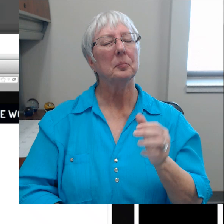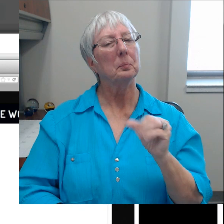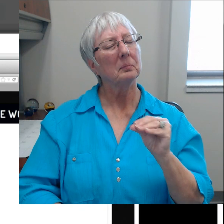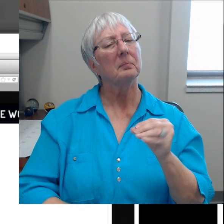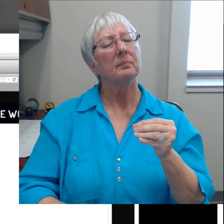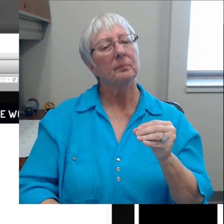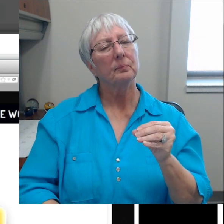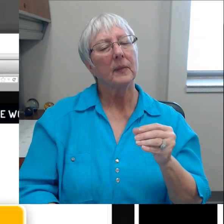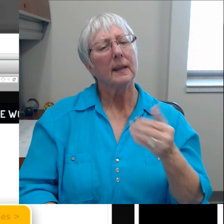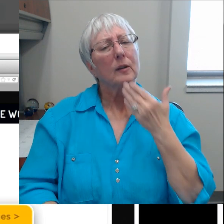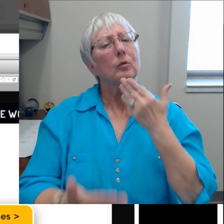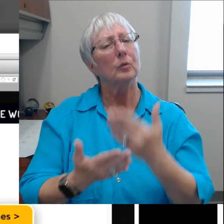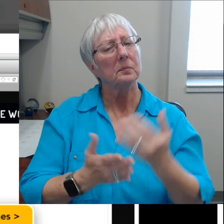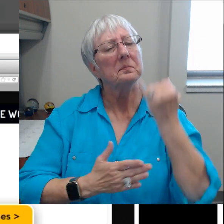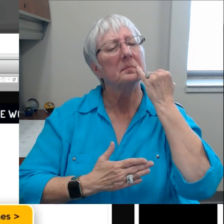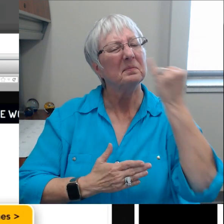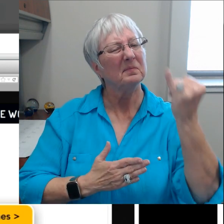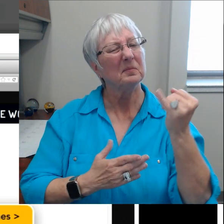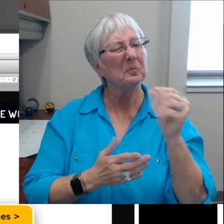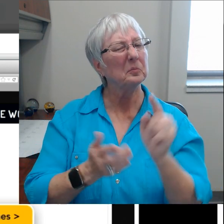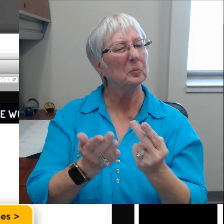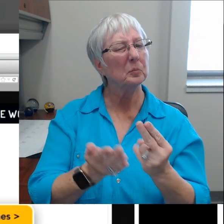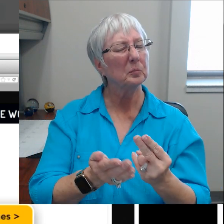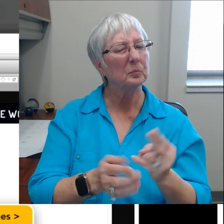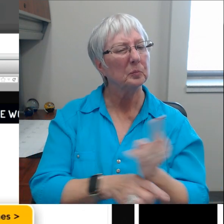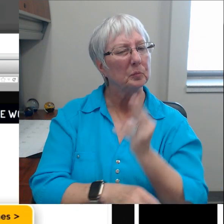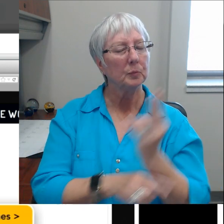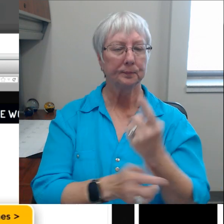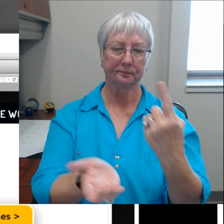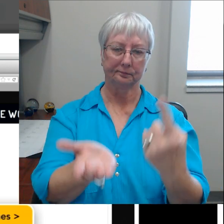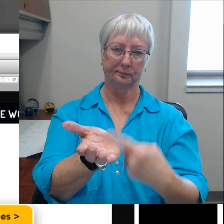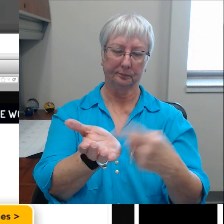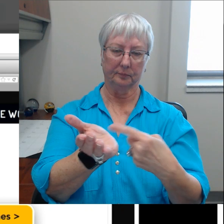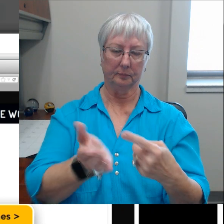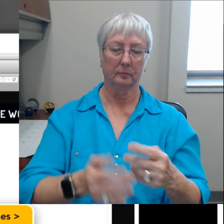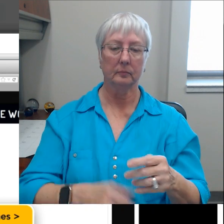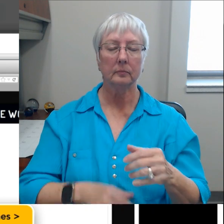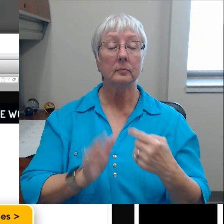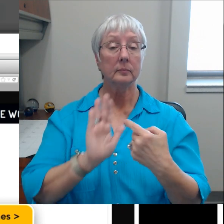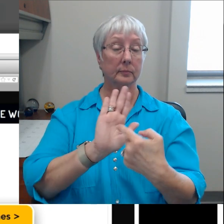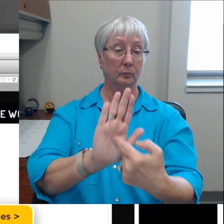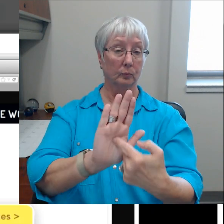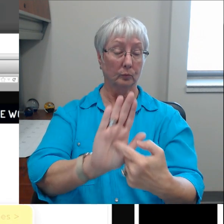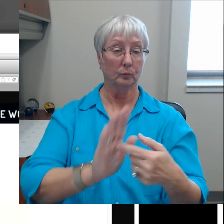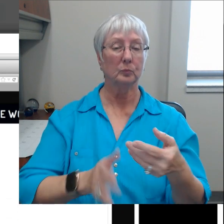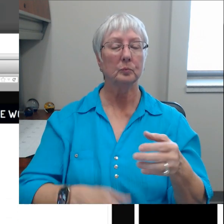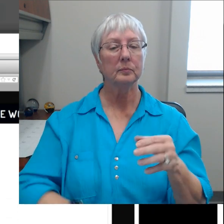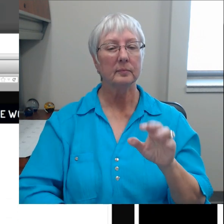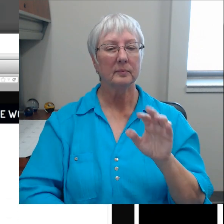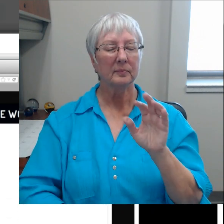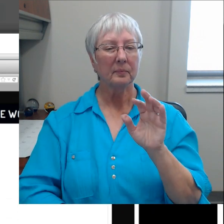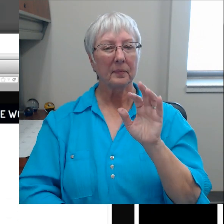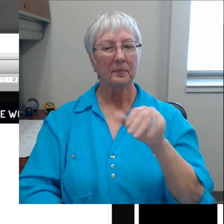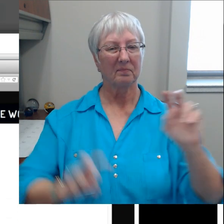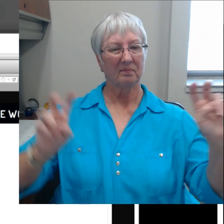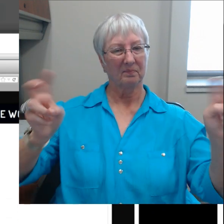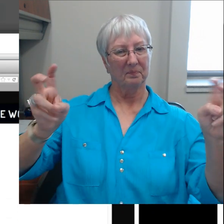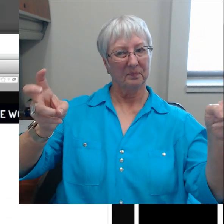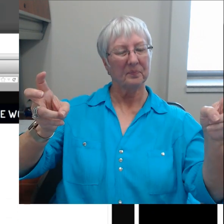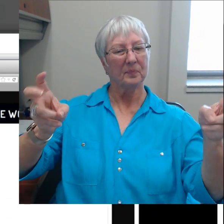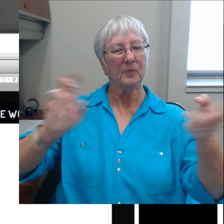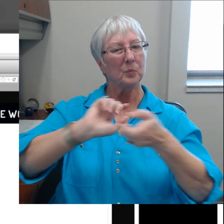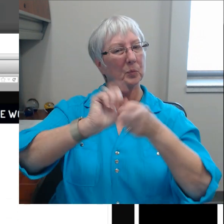picky. To demonstrate this, we'll use our headline in isolation like you see here. We've also changed it a bit to be set all in one font